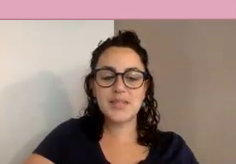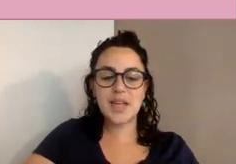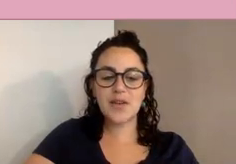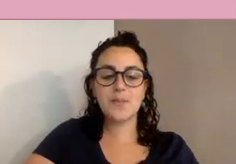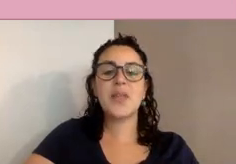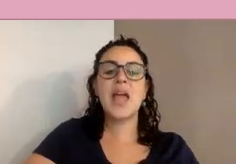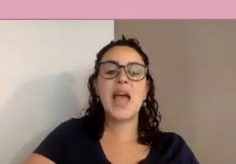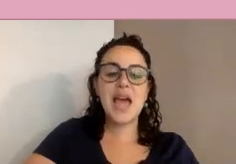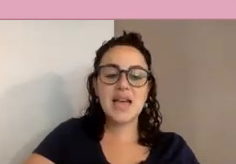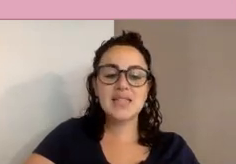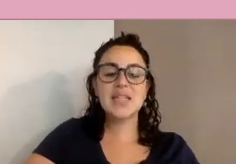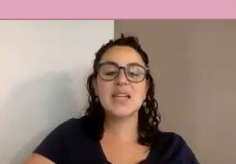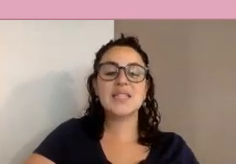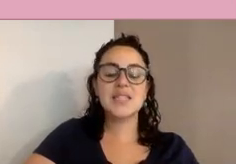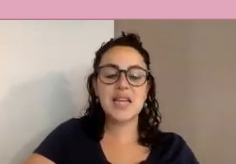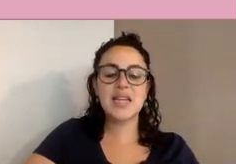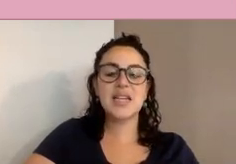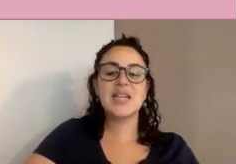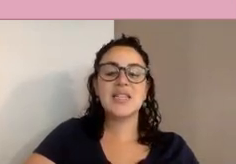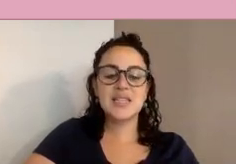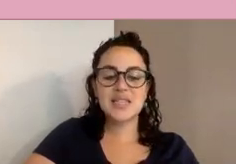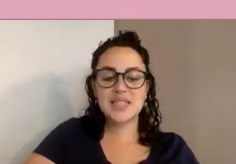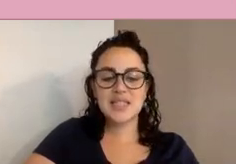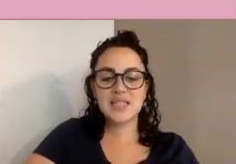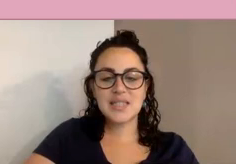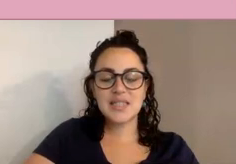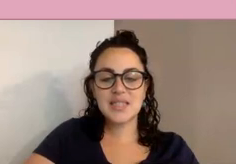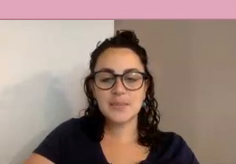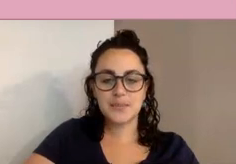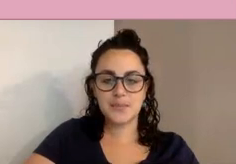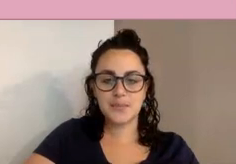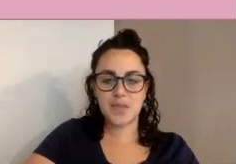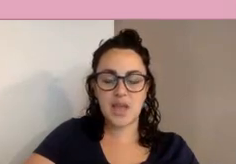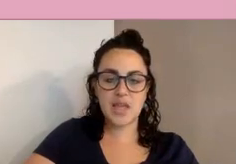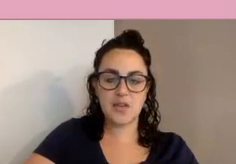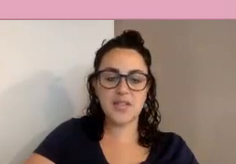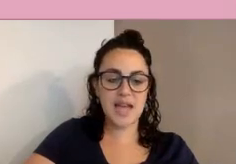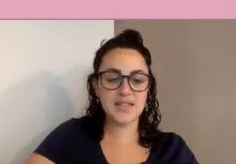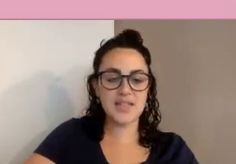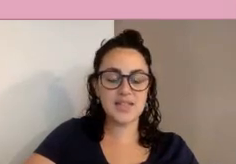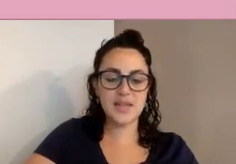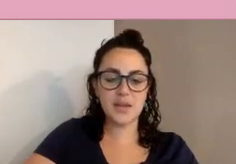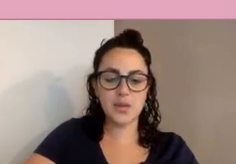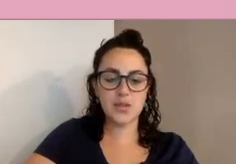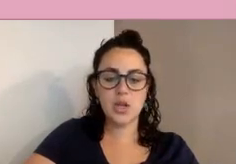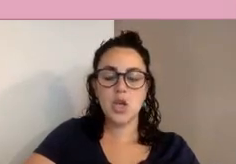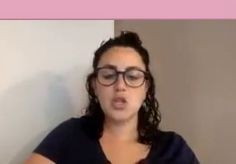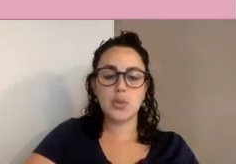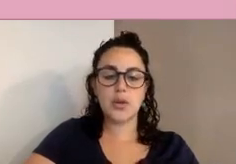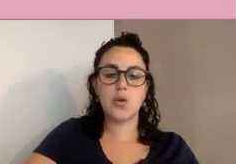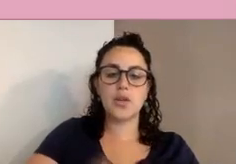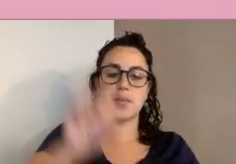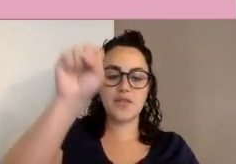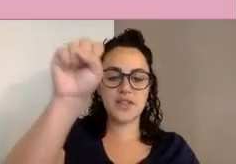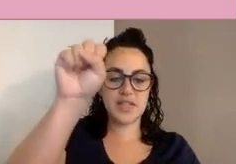Let's do it together. S, snake, S. And here's S in sign language. So